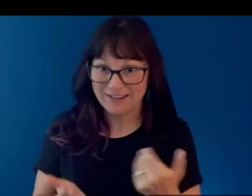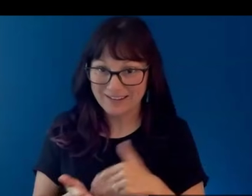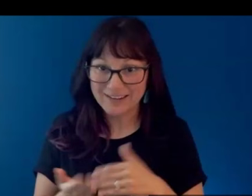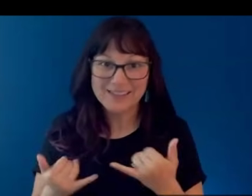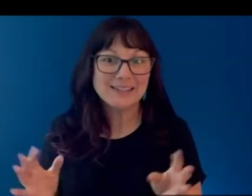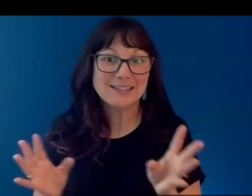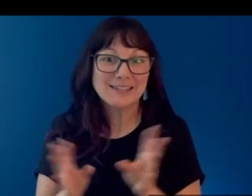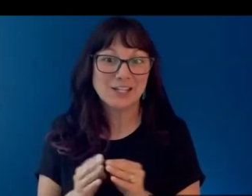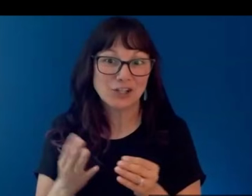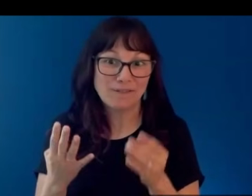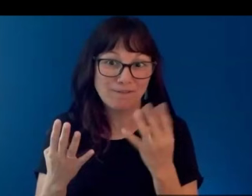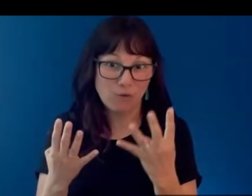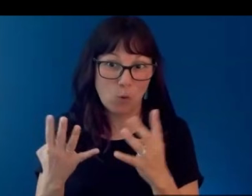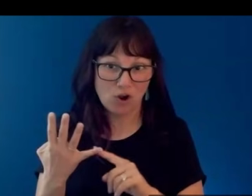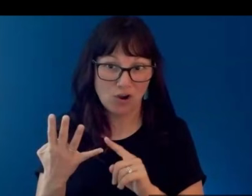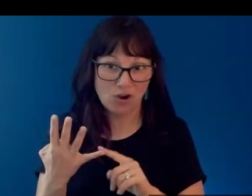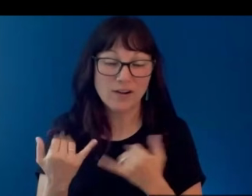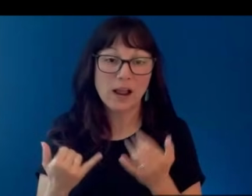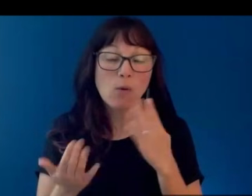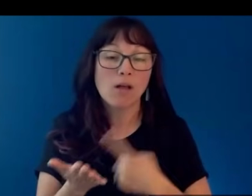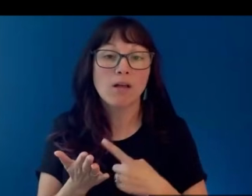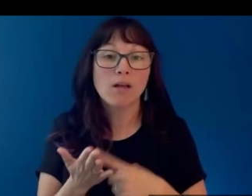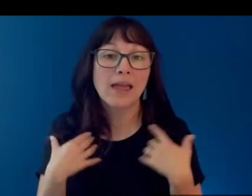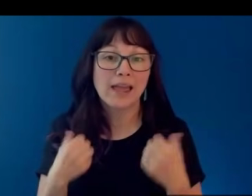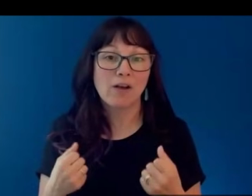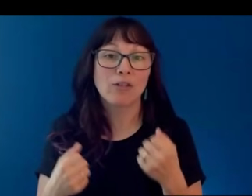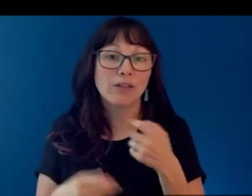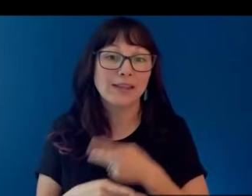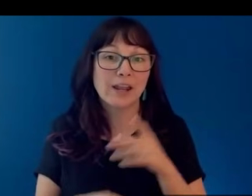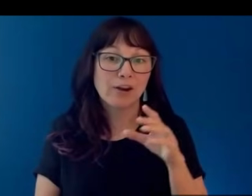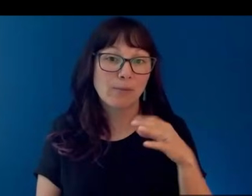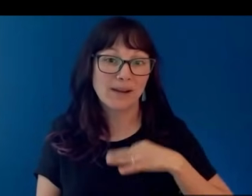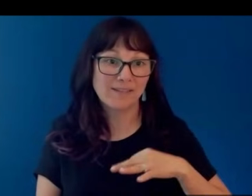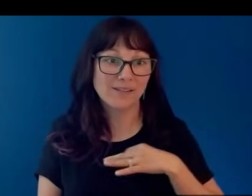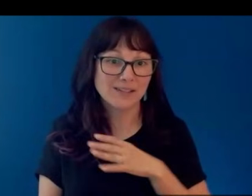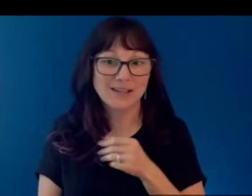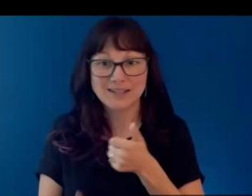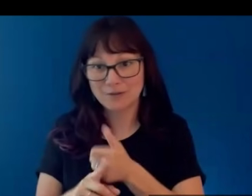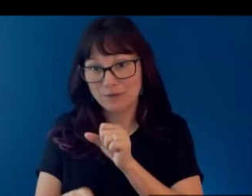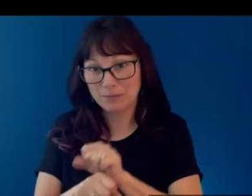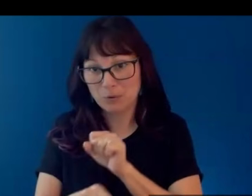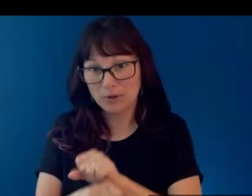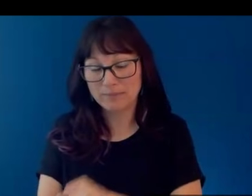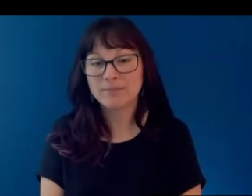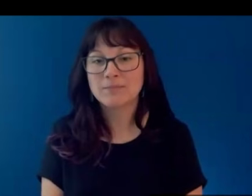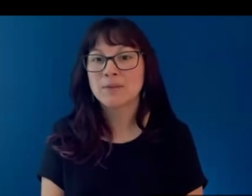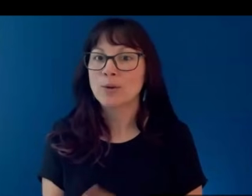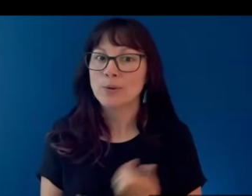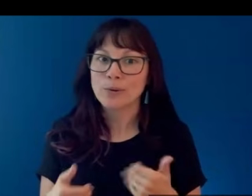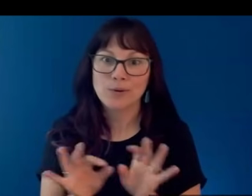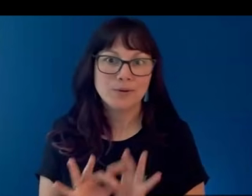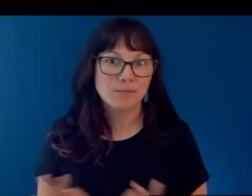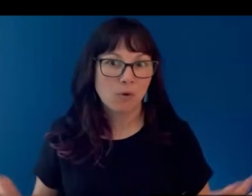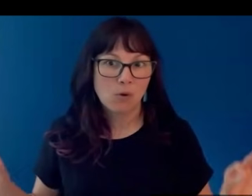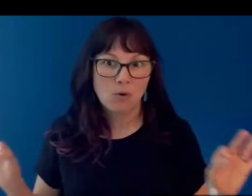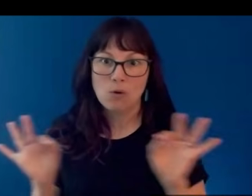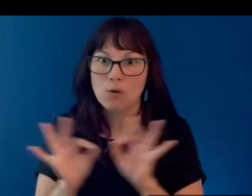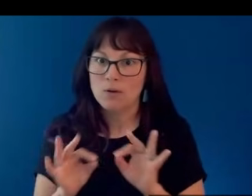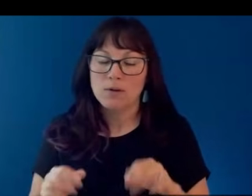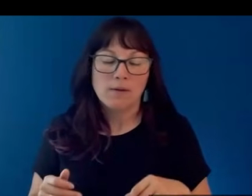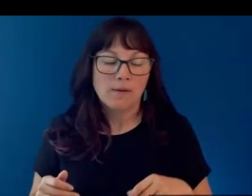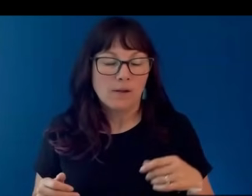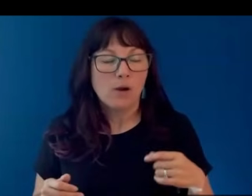is session 4, and we're going to talk about healthcare benefits and self-employment. Such an important topic. We were just